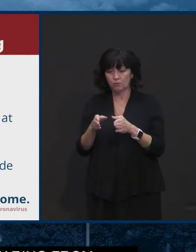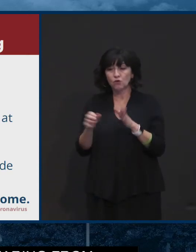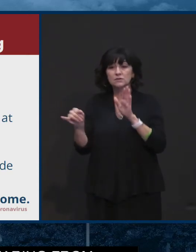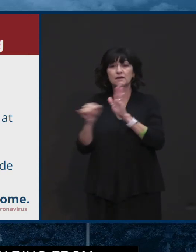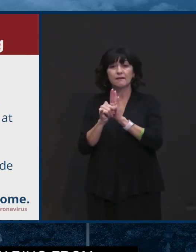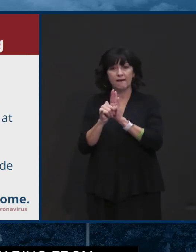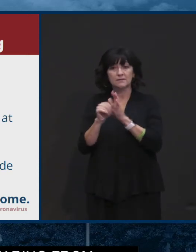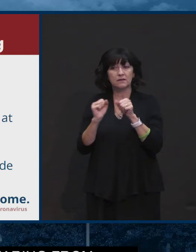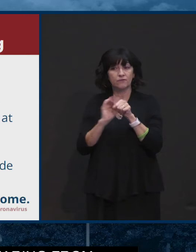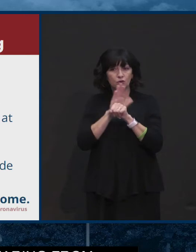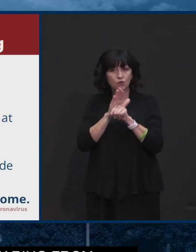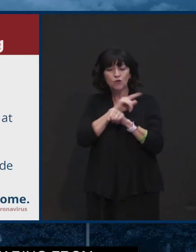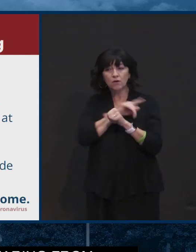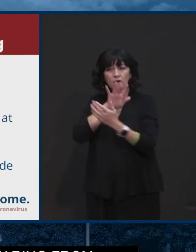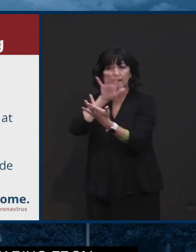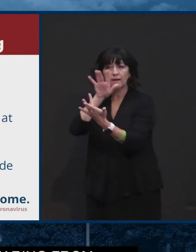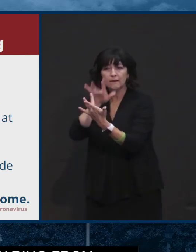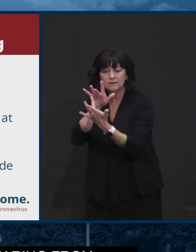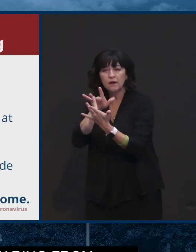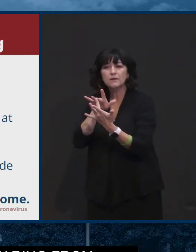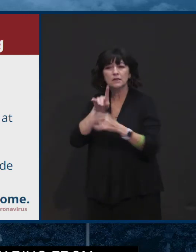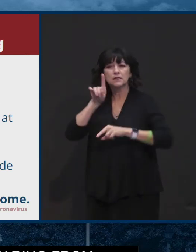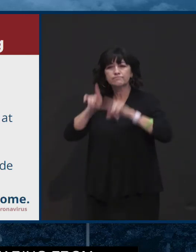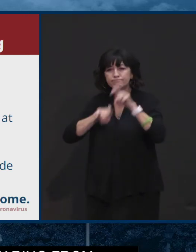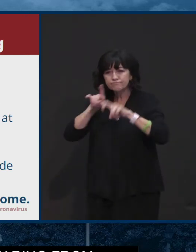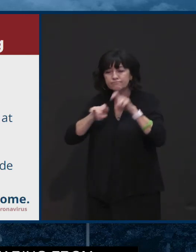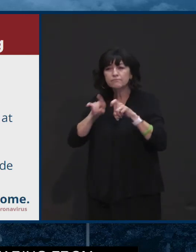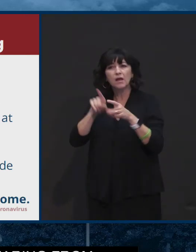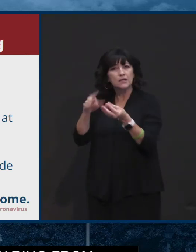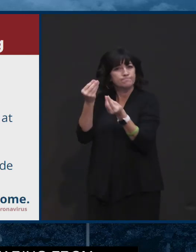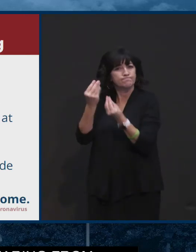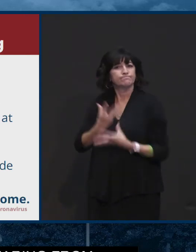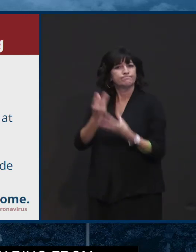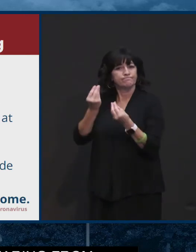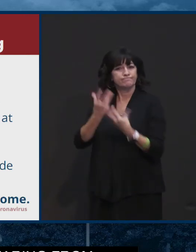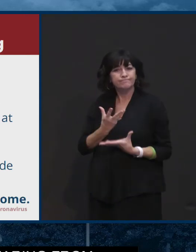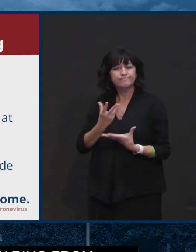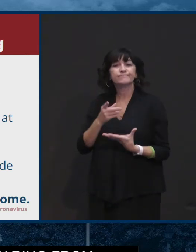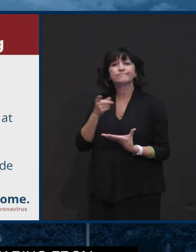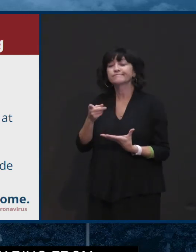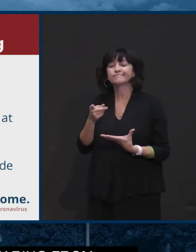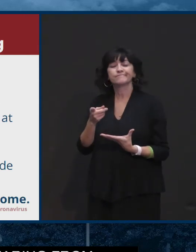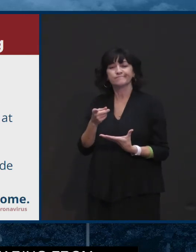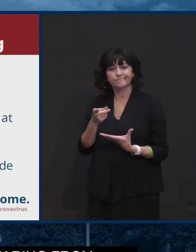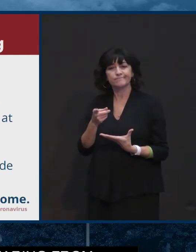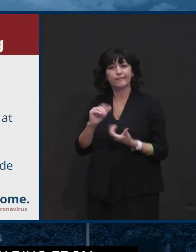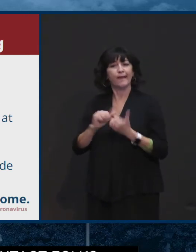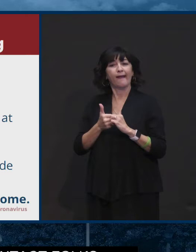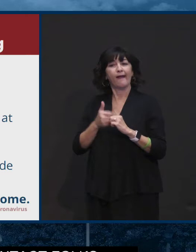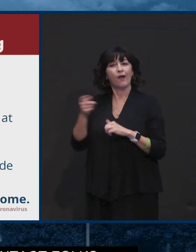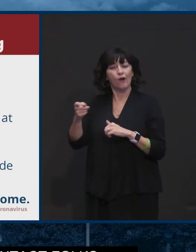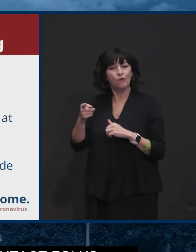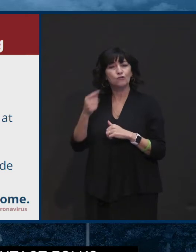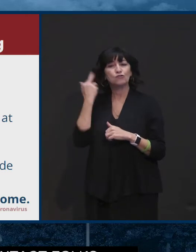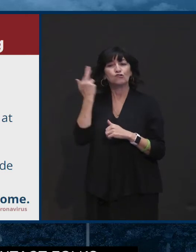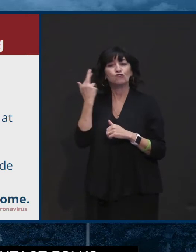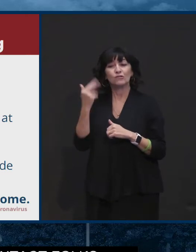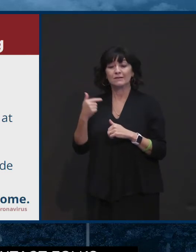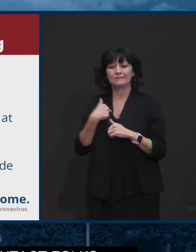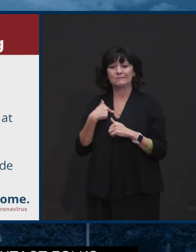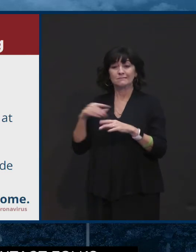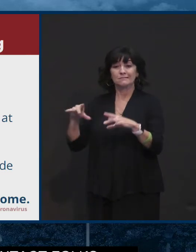contact others that come in contact with those folks who test positive, is just the kinds of environments in which they find themselves. And